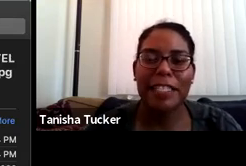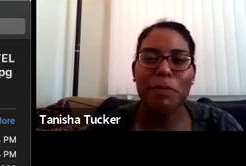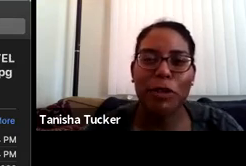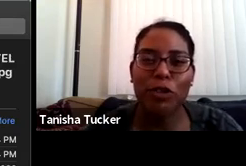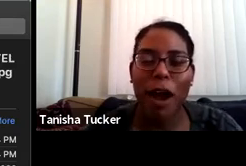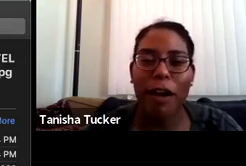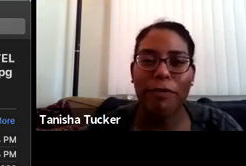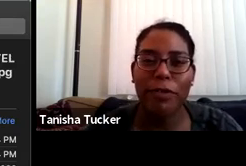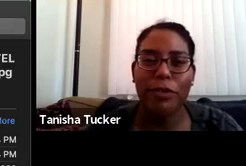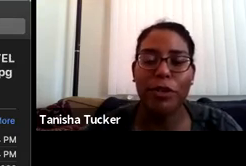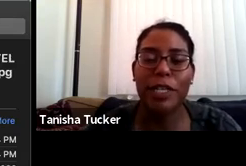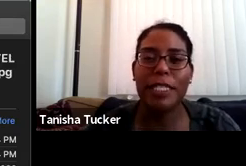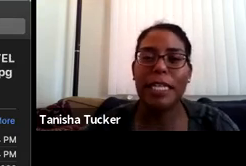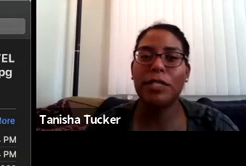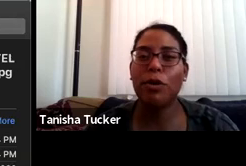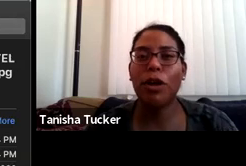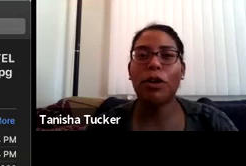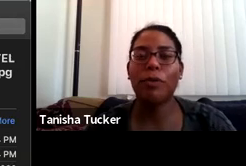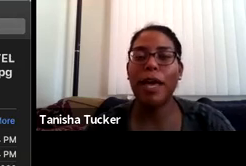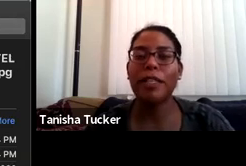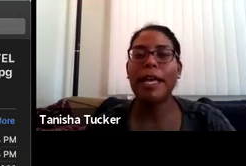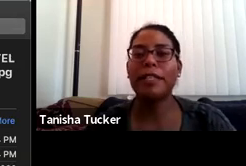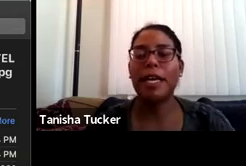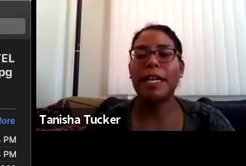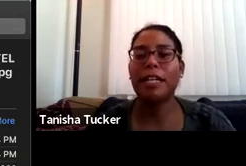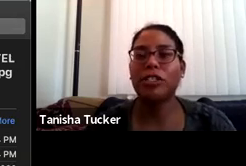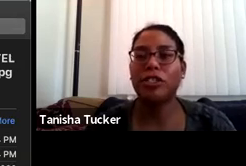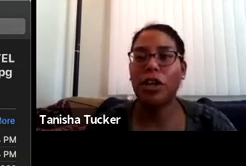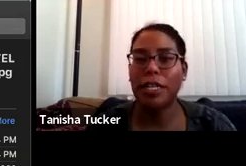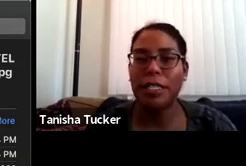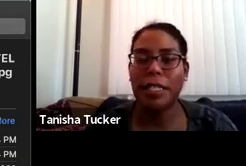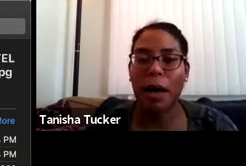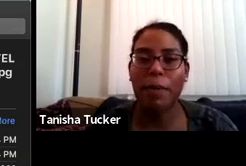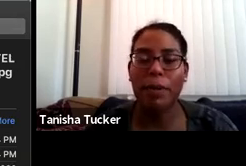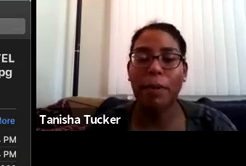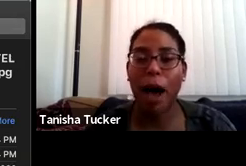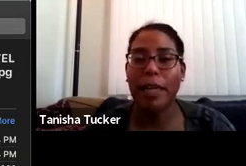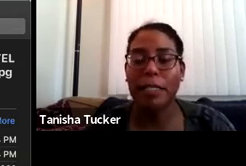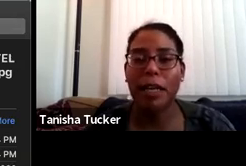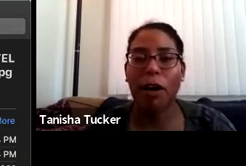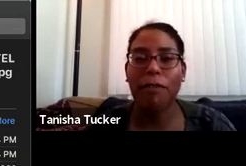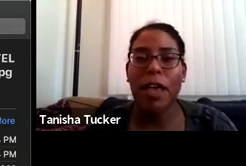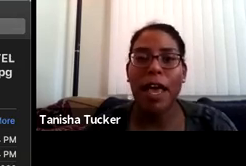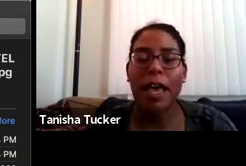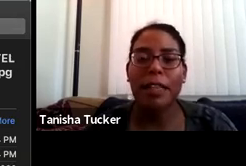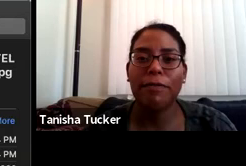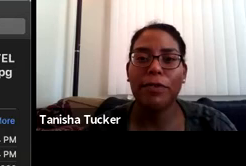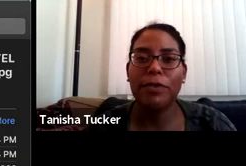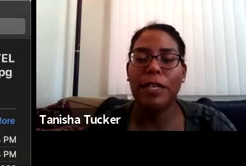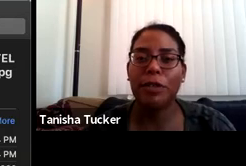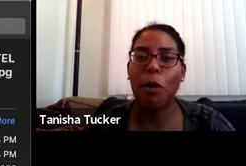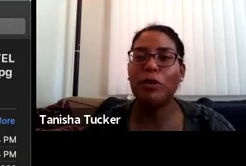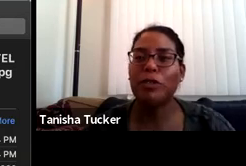and that's the more drier fruit. So you can see it's no longer red on the outside. It actually darkens up the pod itself, and the